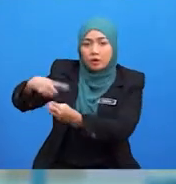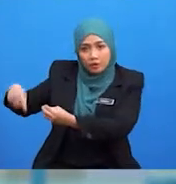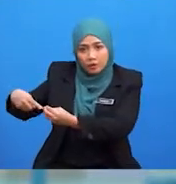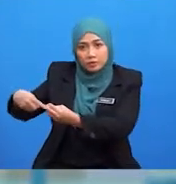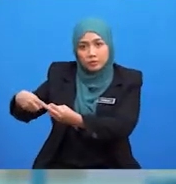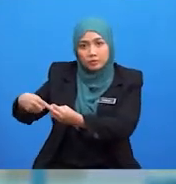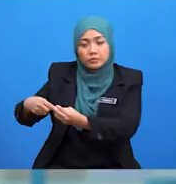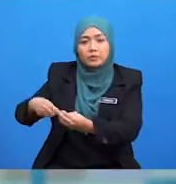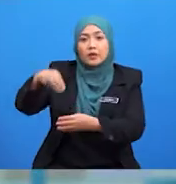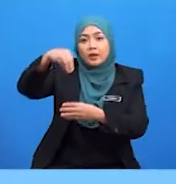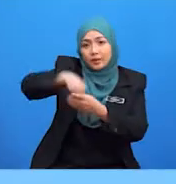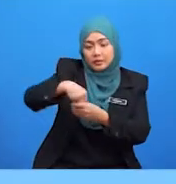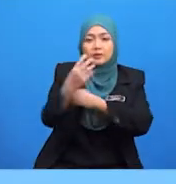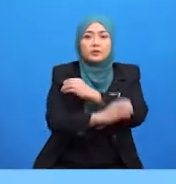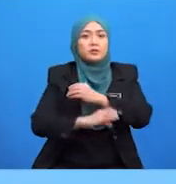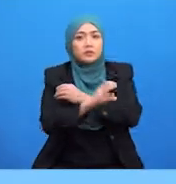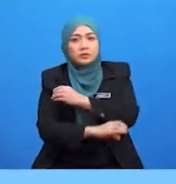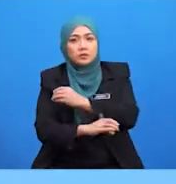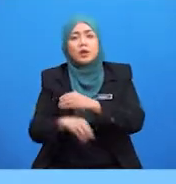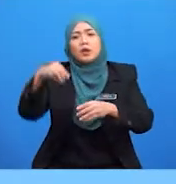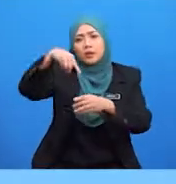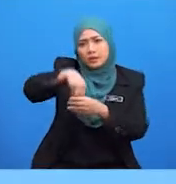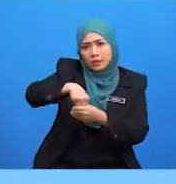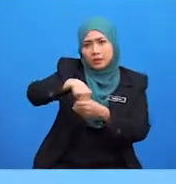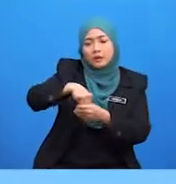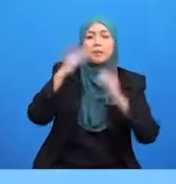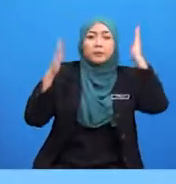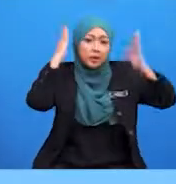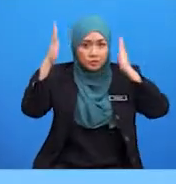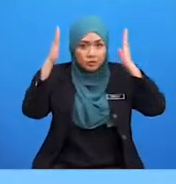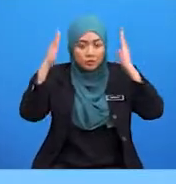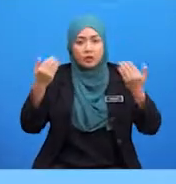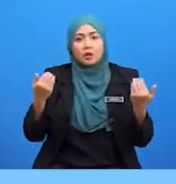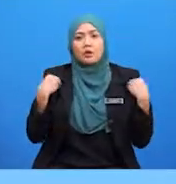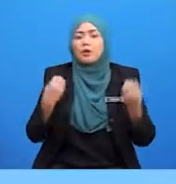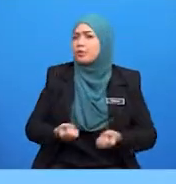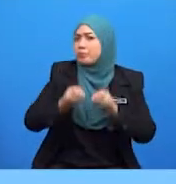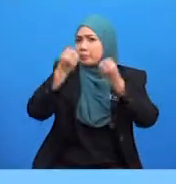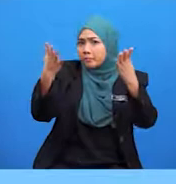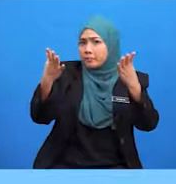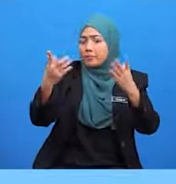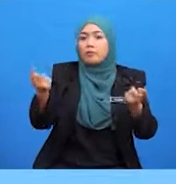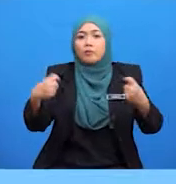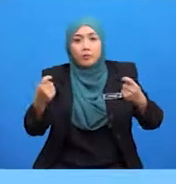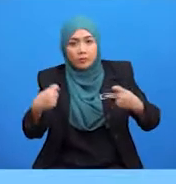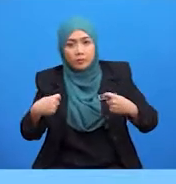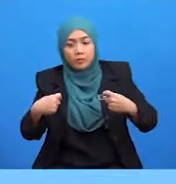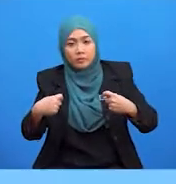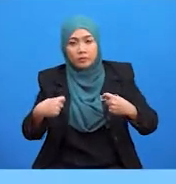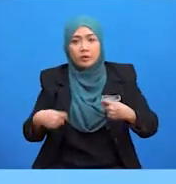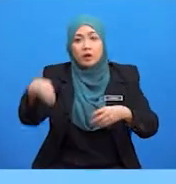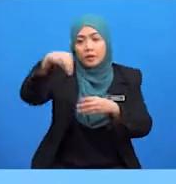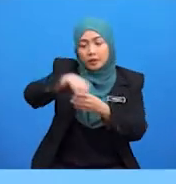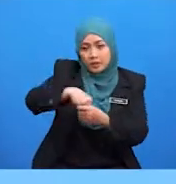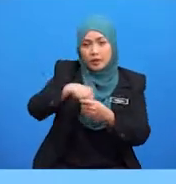our country. In Malaysia, you have many transportations that move